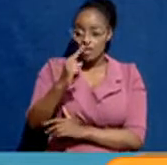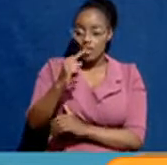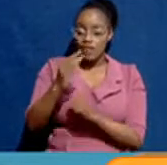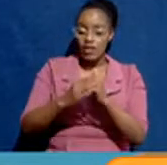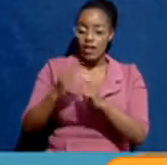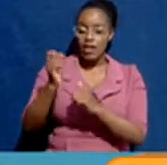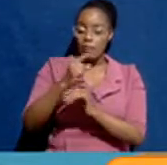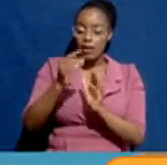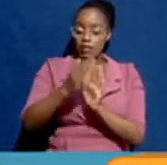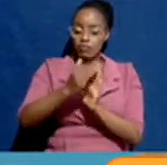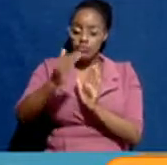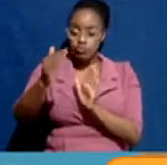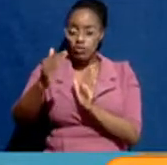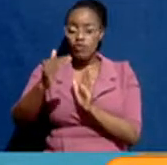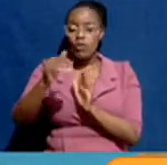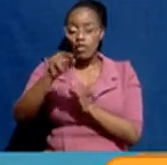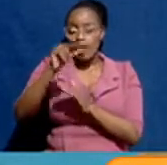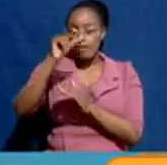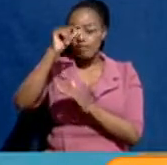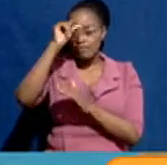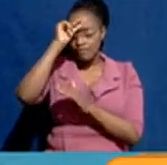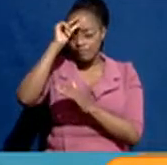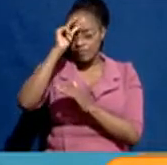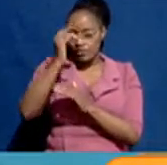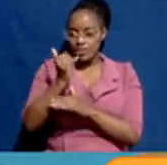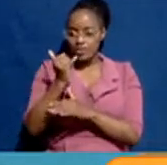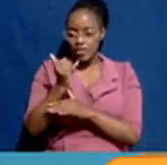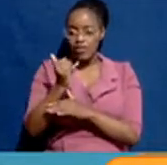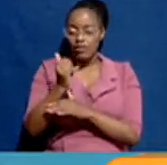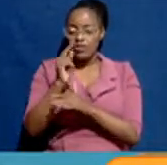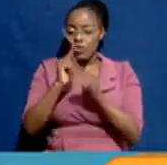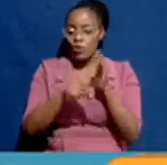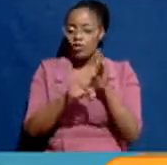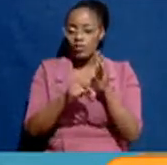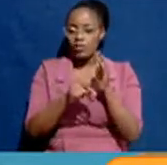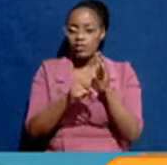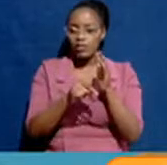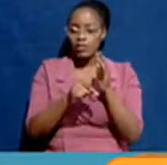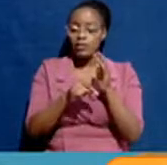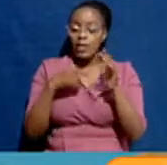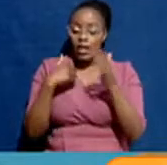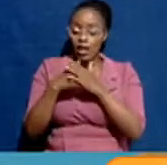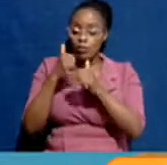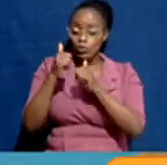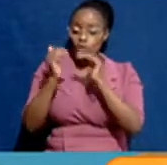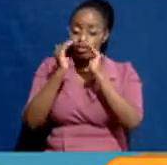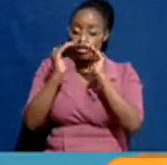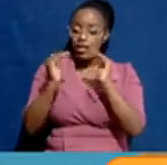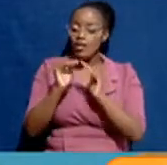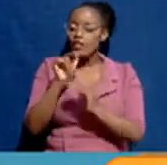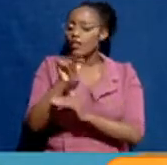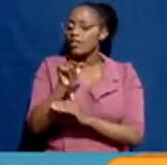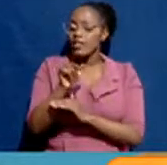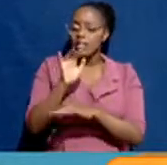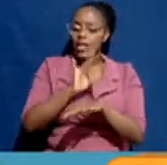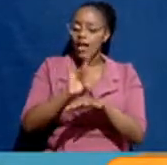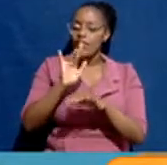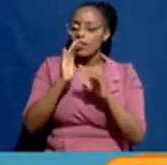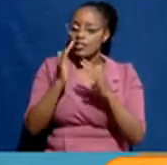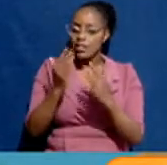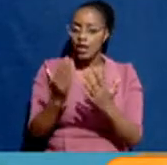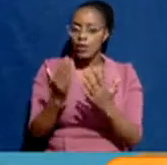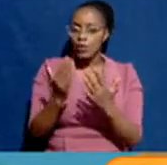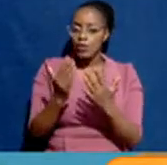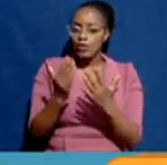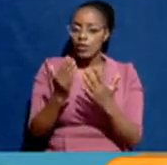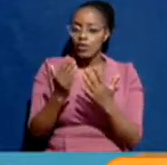9 months of the administration. So what, to that extent, how does that affect